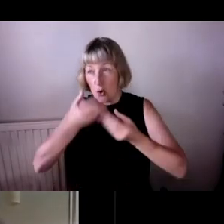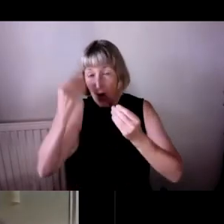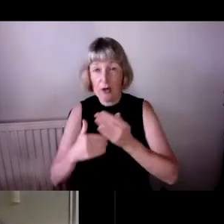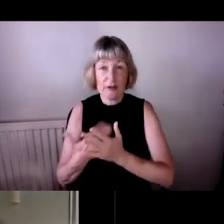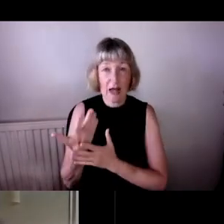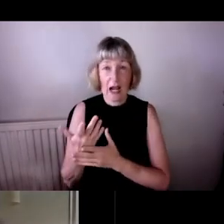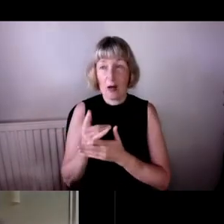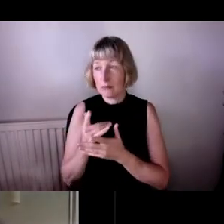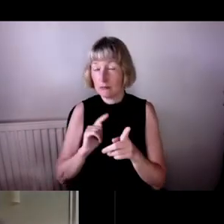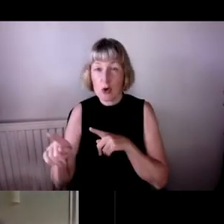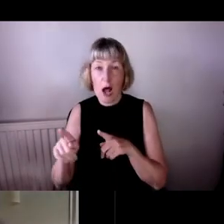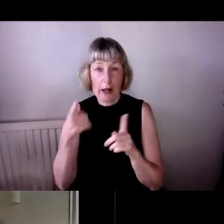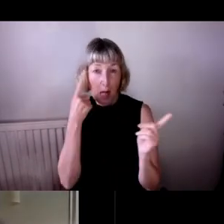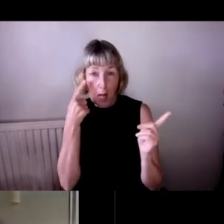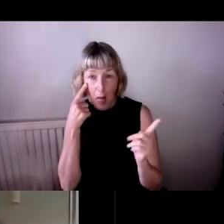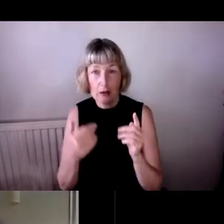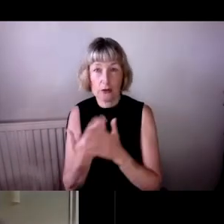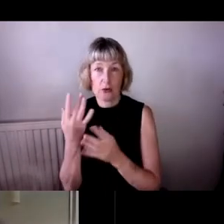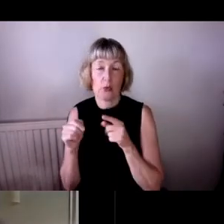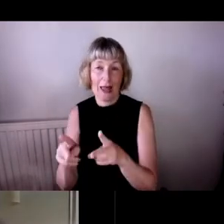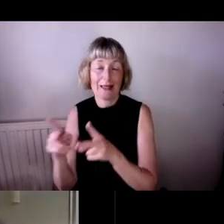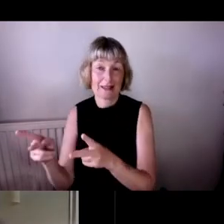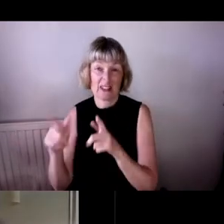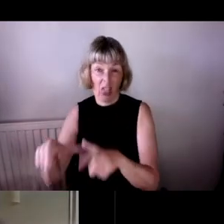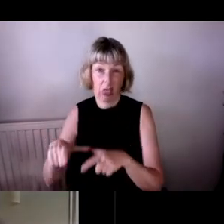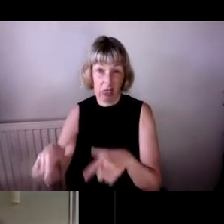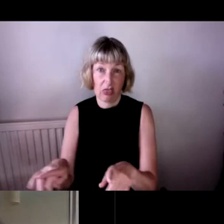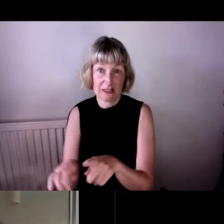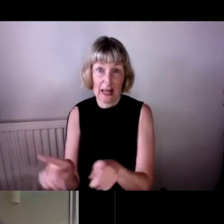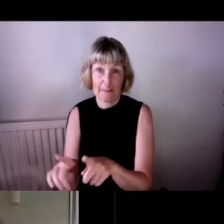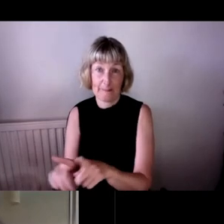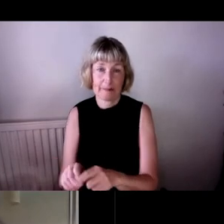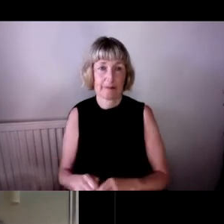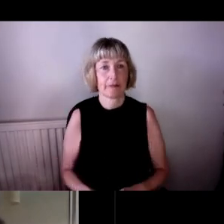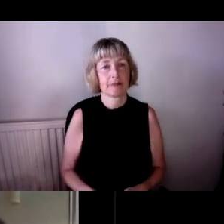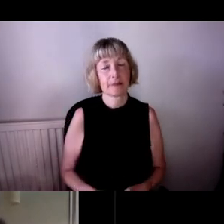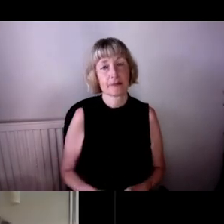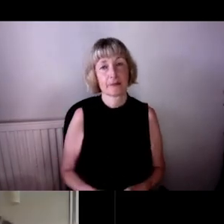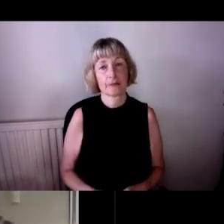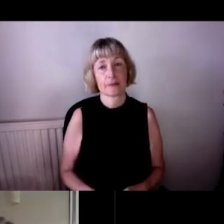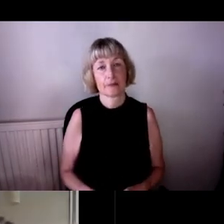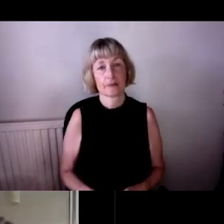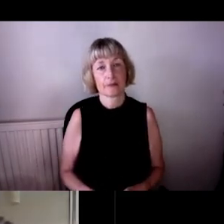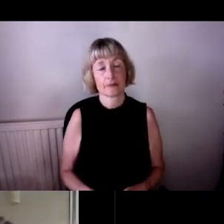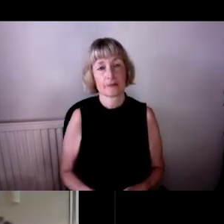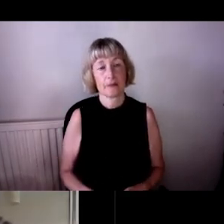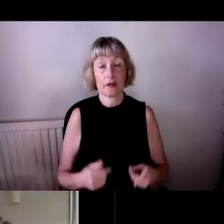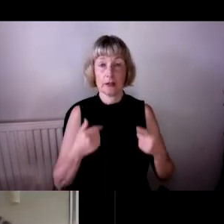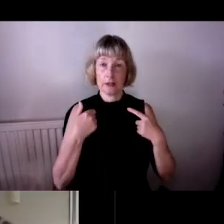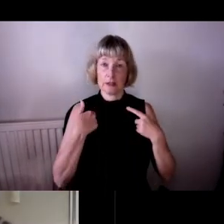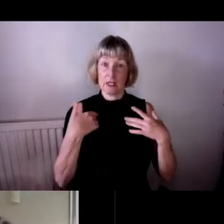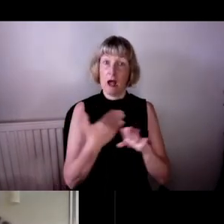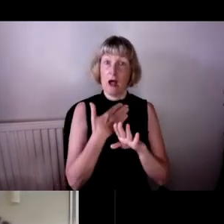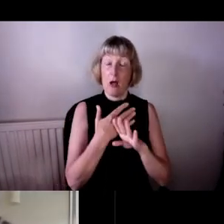each other. At the heart of what we do is consultation with visually impaired people. And I work with visually impaired